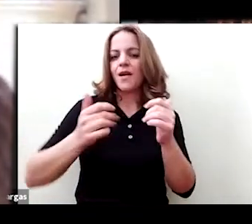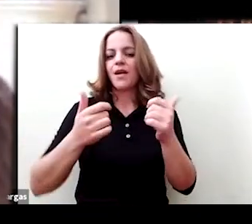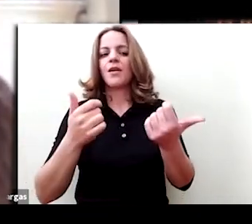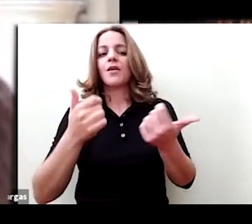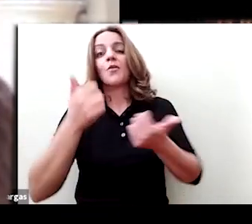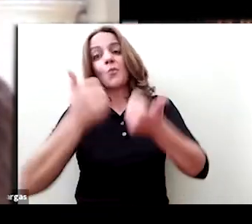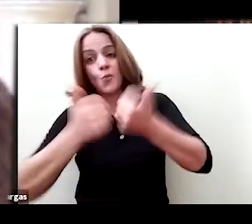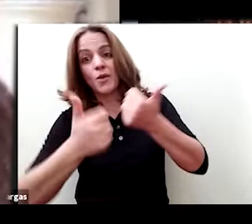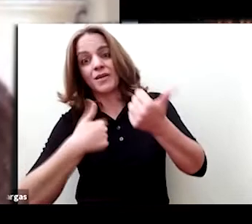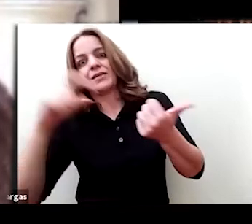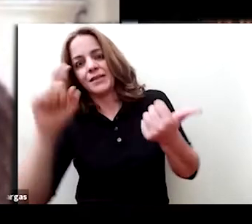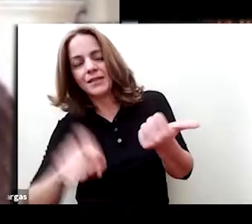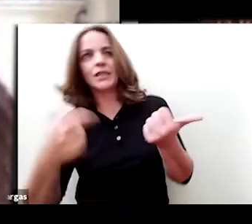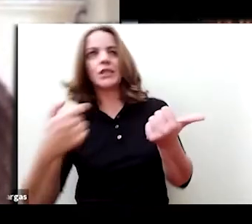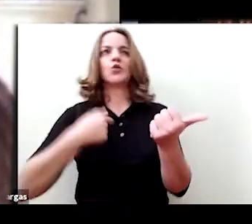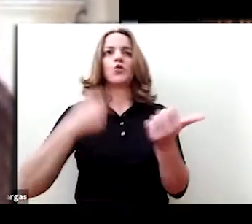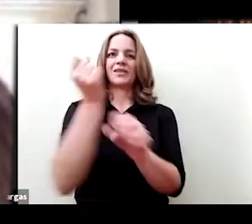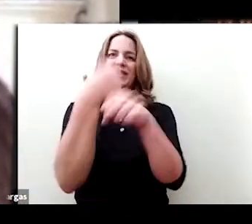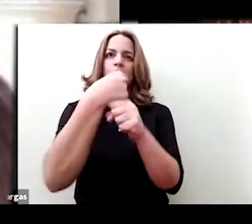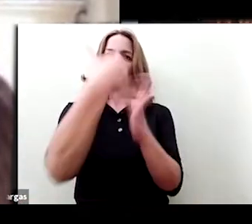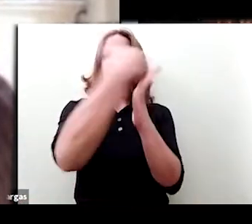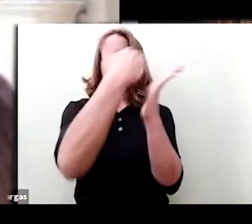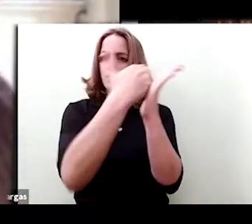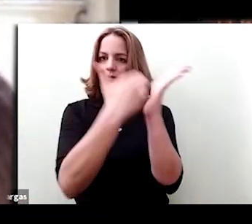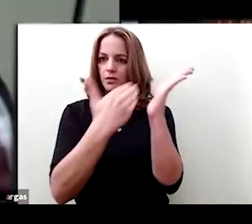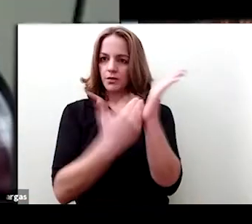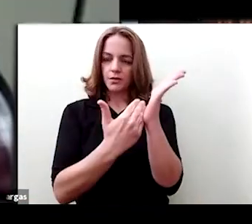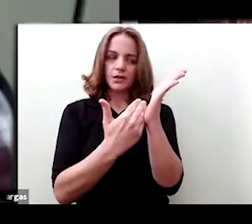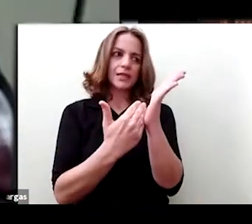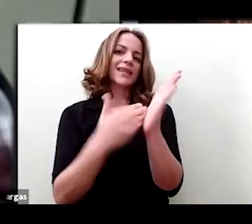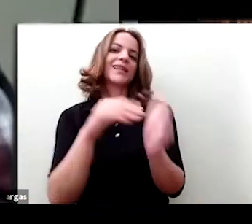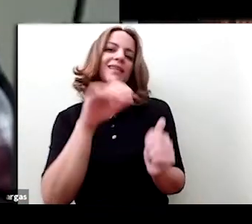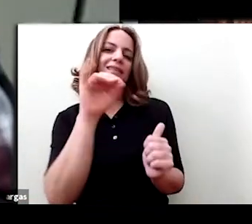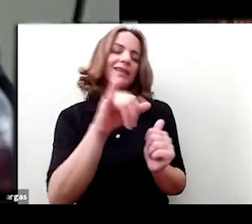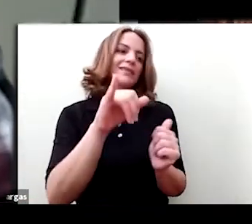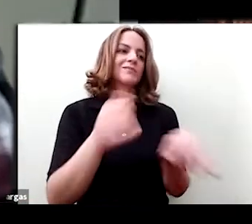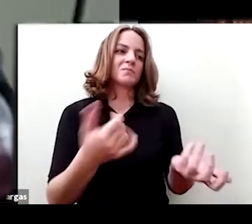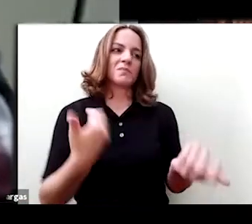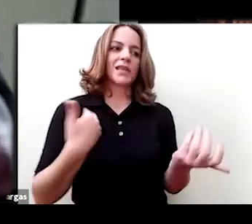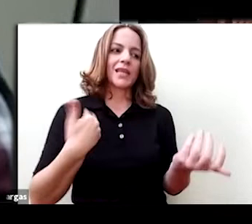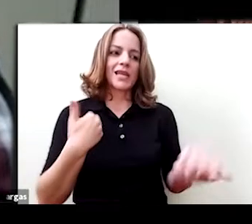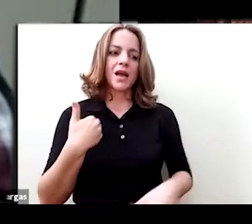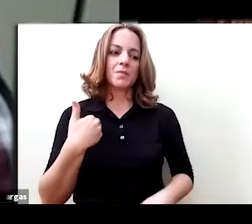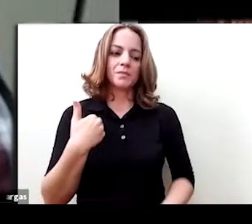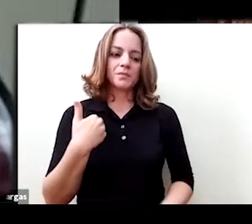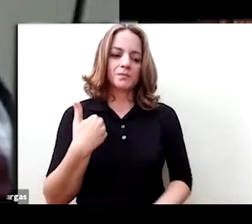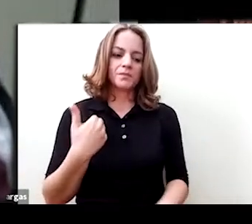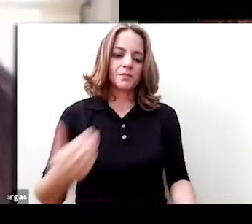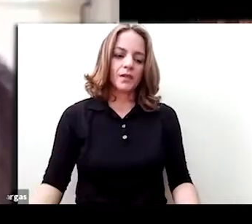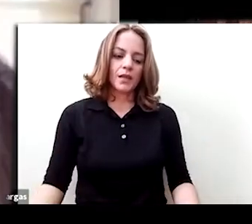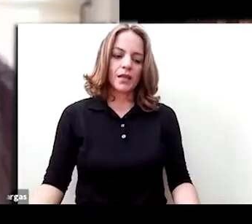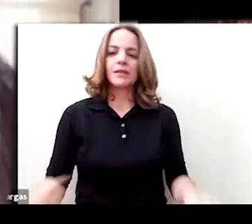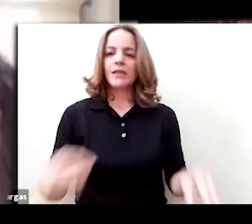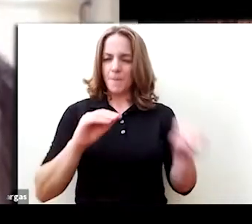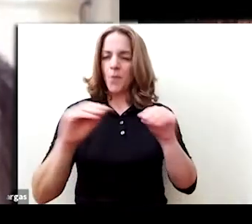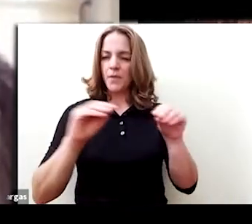called the American Moving Image Archivists for like basically a nationwide search for Realidades